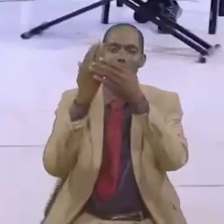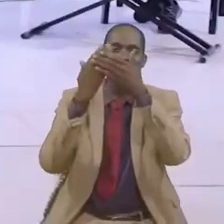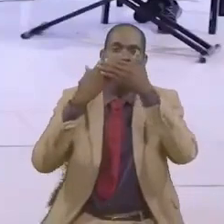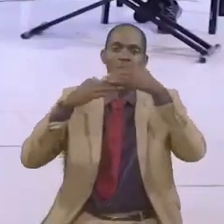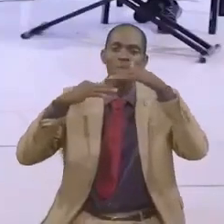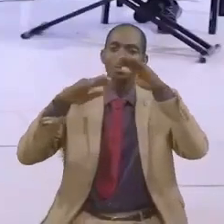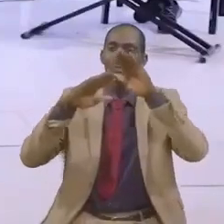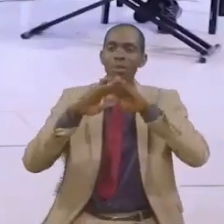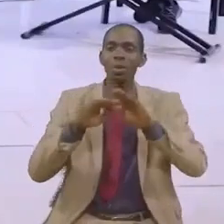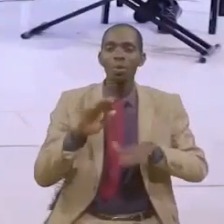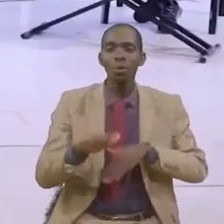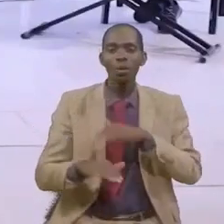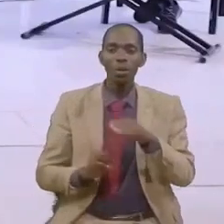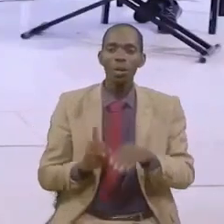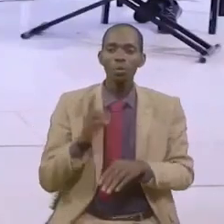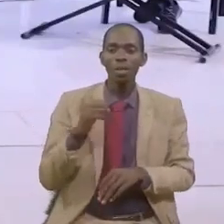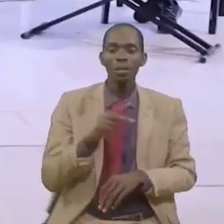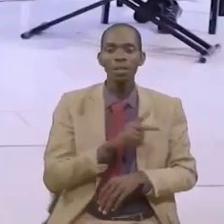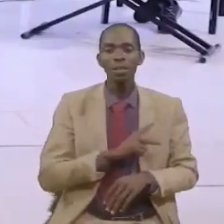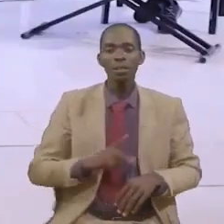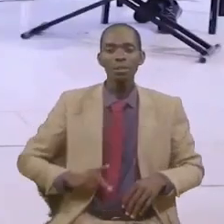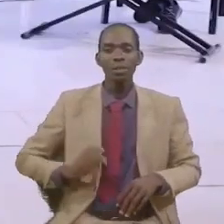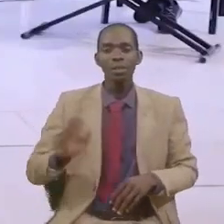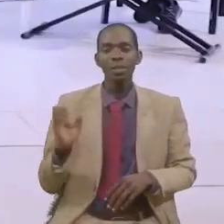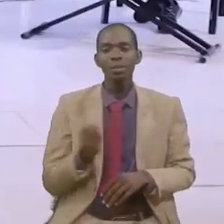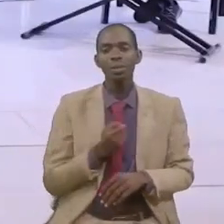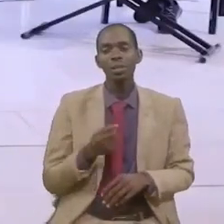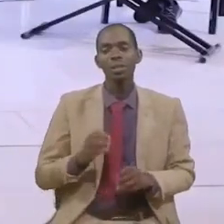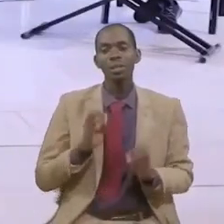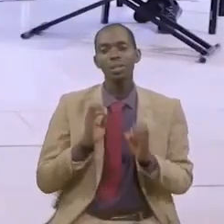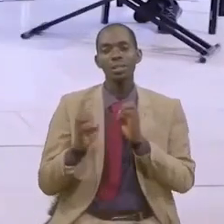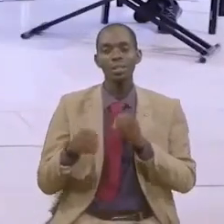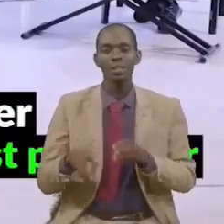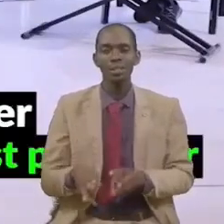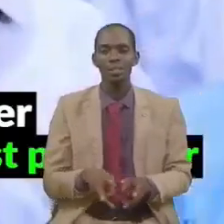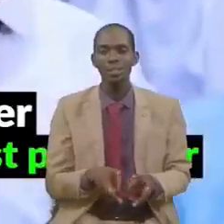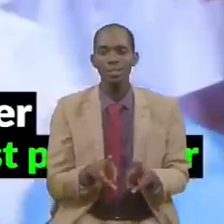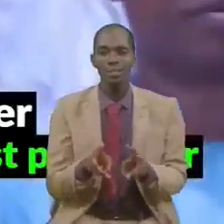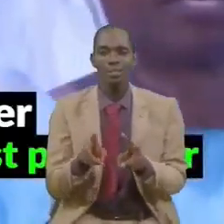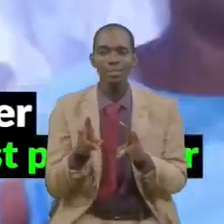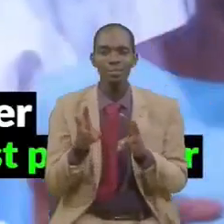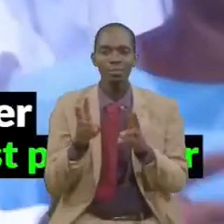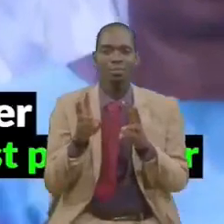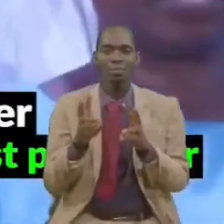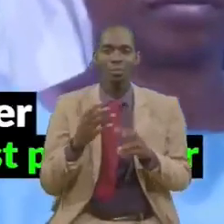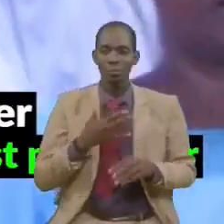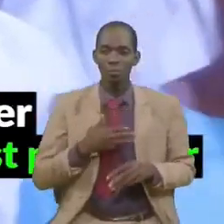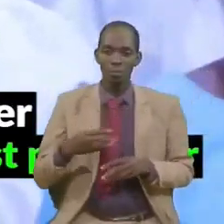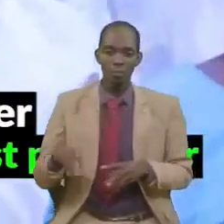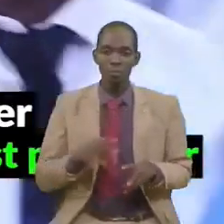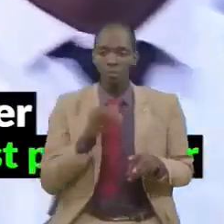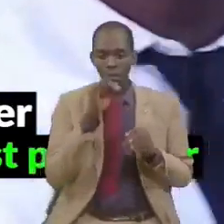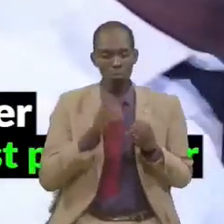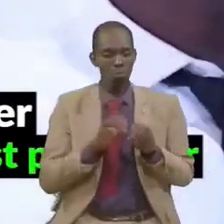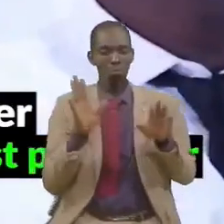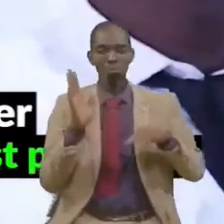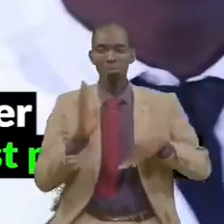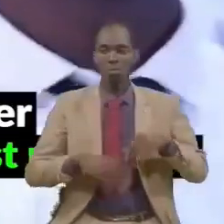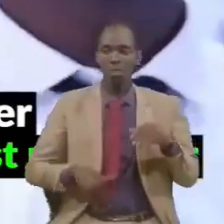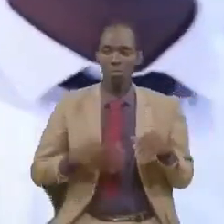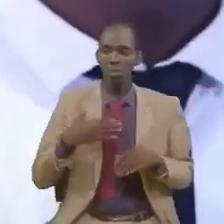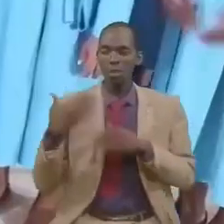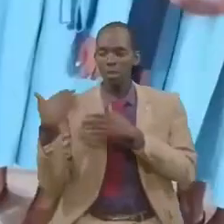heaven. Walking up the King's highway. My way is brighter. My load